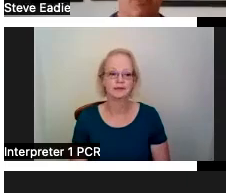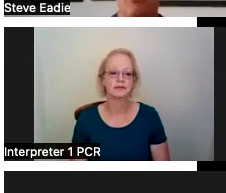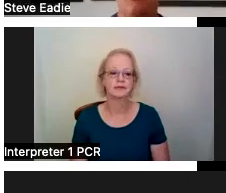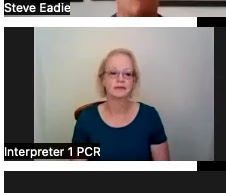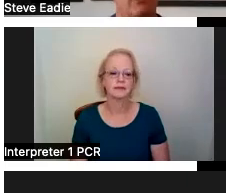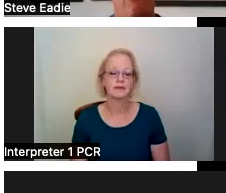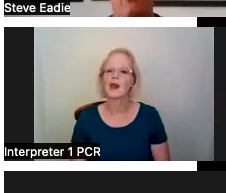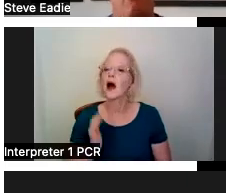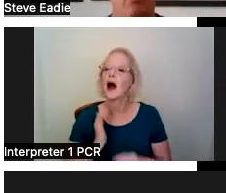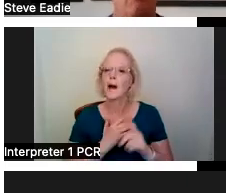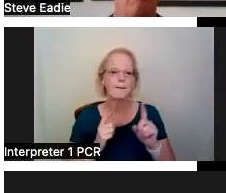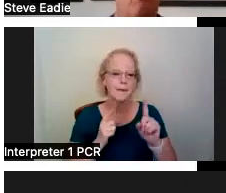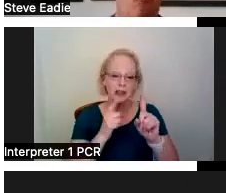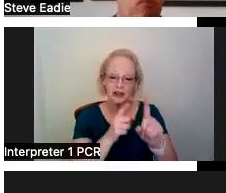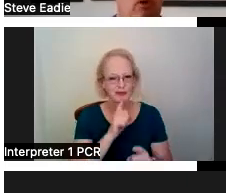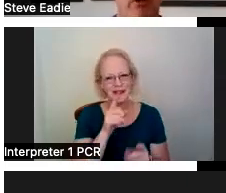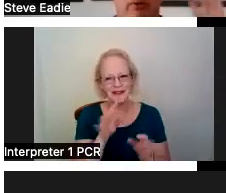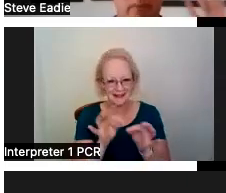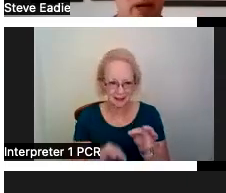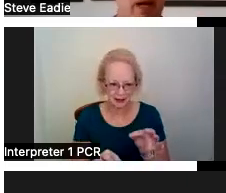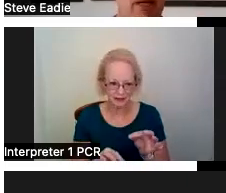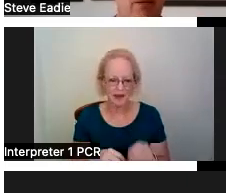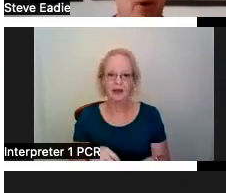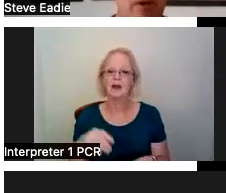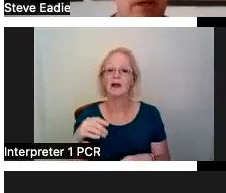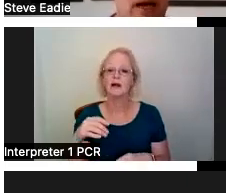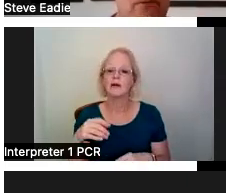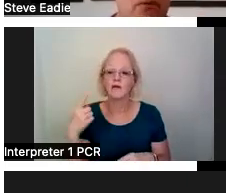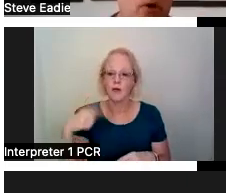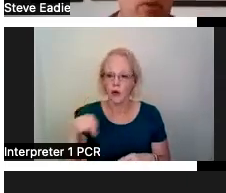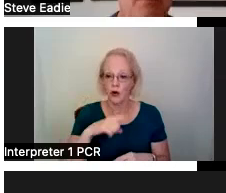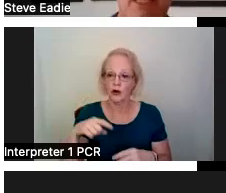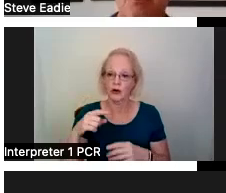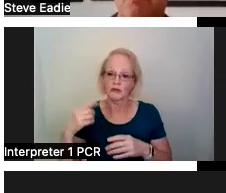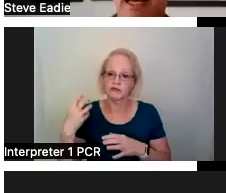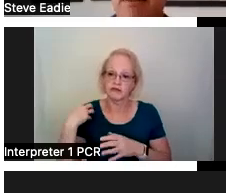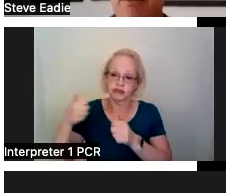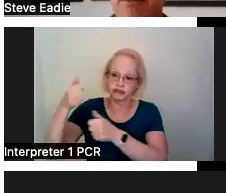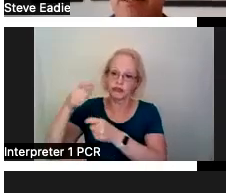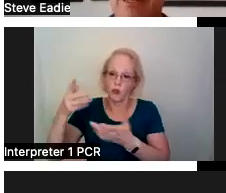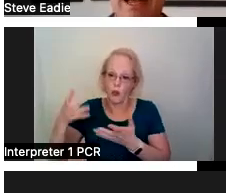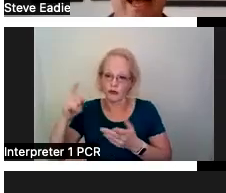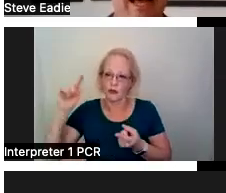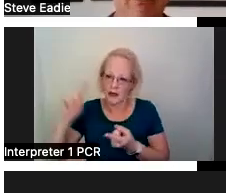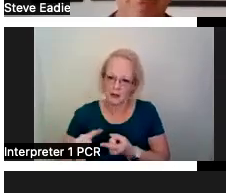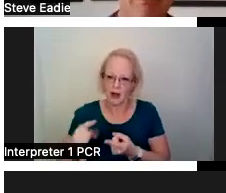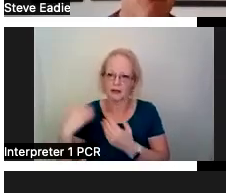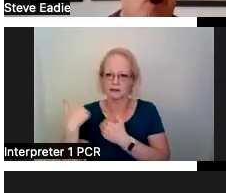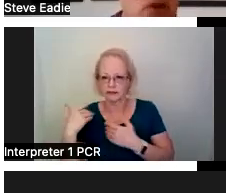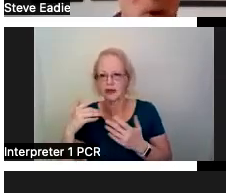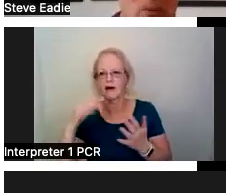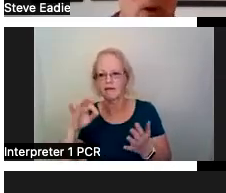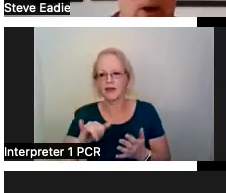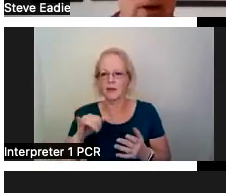And our mission is really very simple. For employers, we want to minimize the burden of the workplace pension plans, and